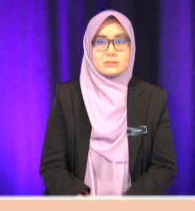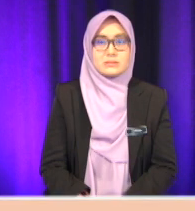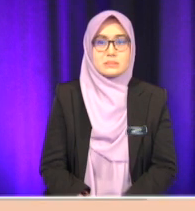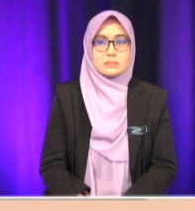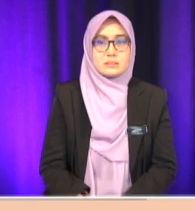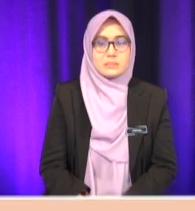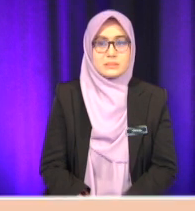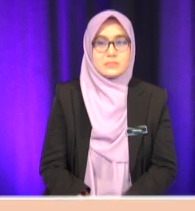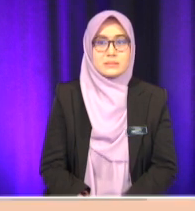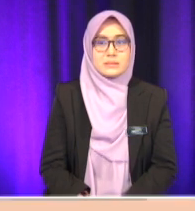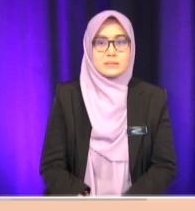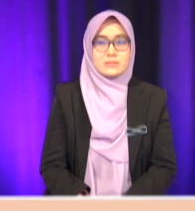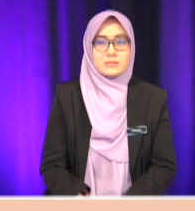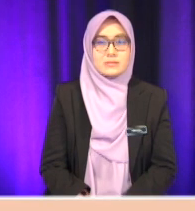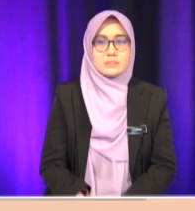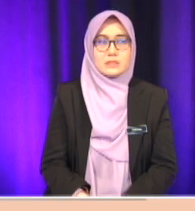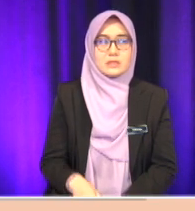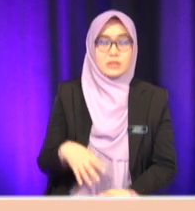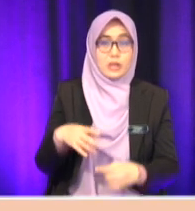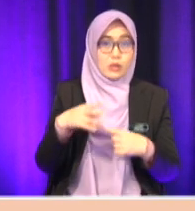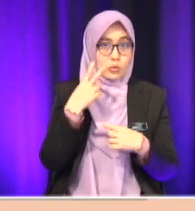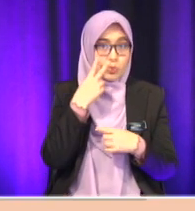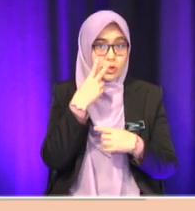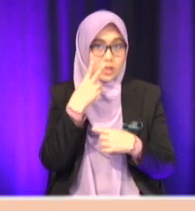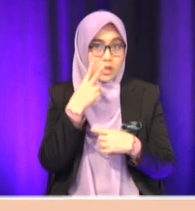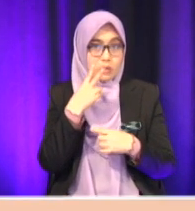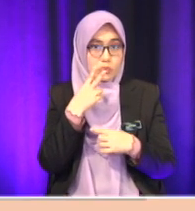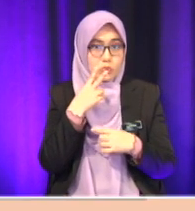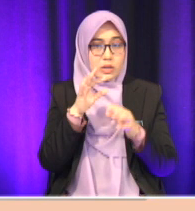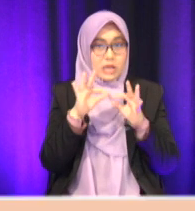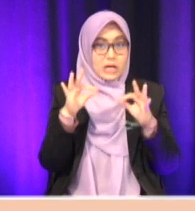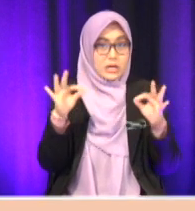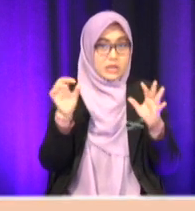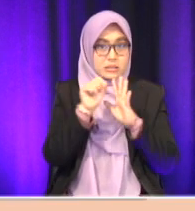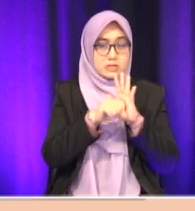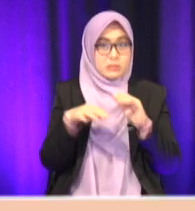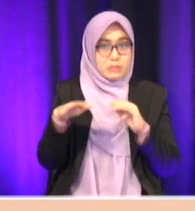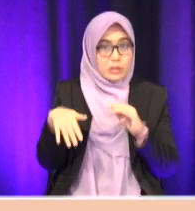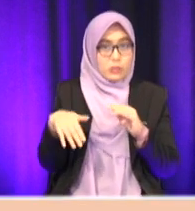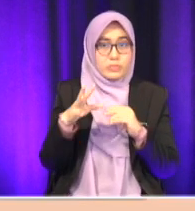people. And then we go back. This approach is not only useful